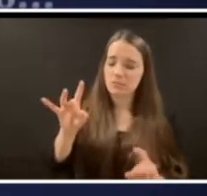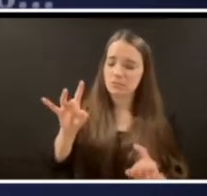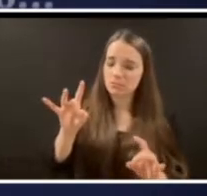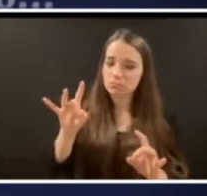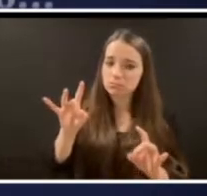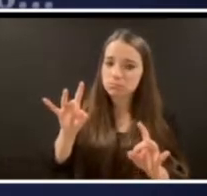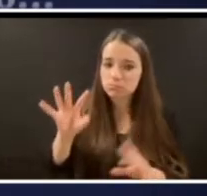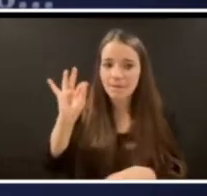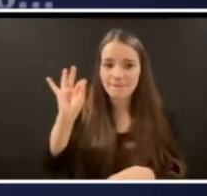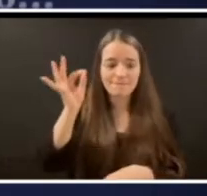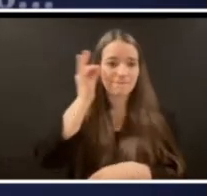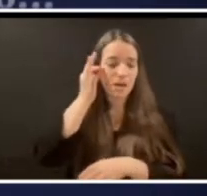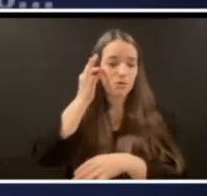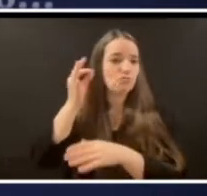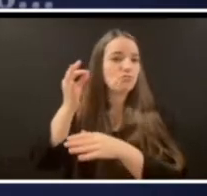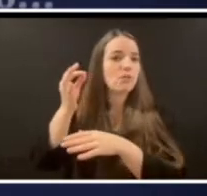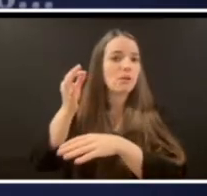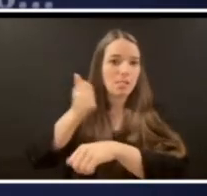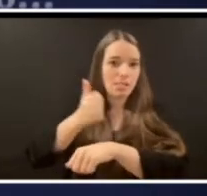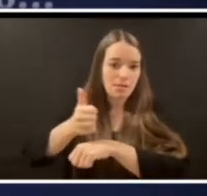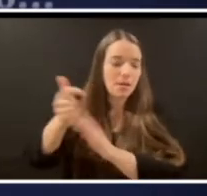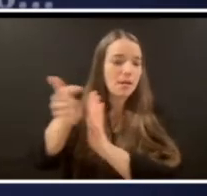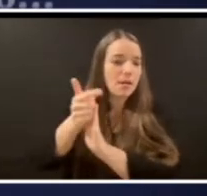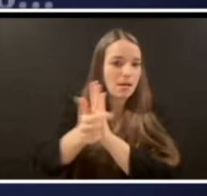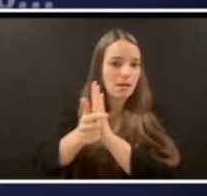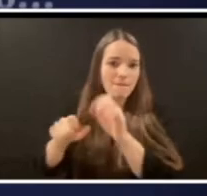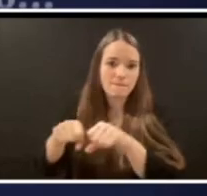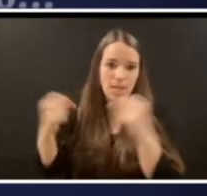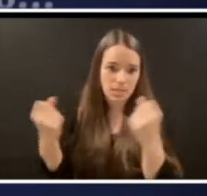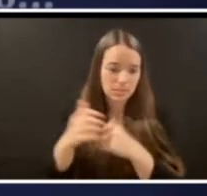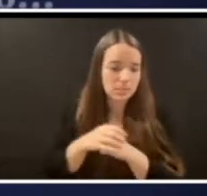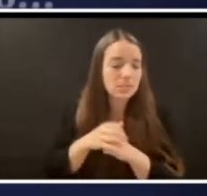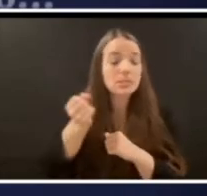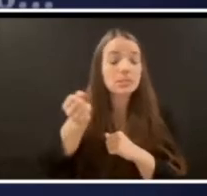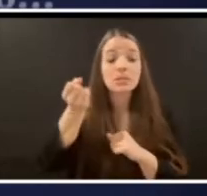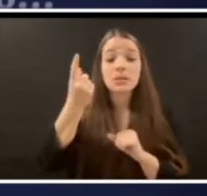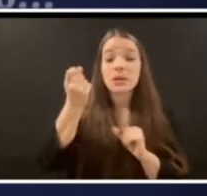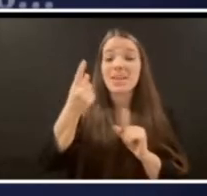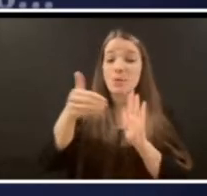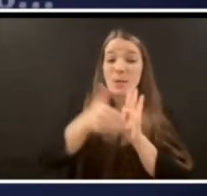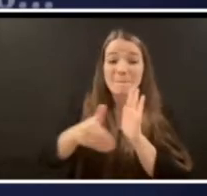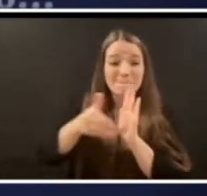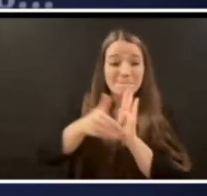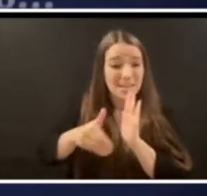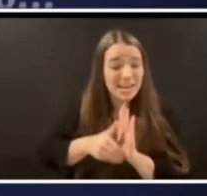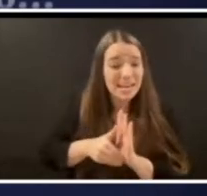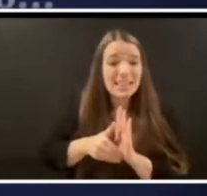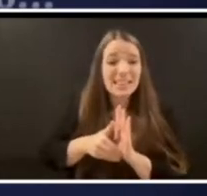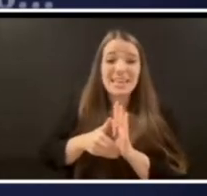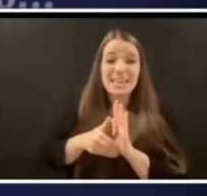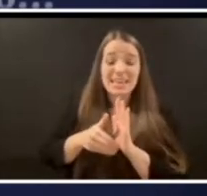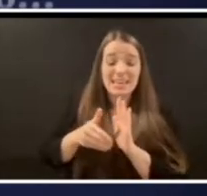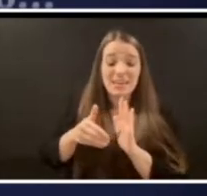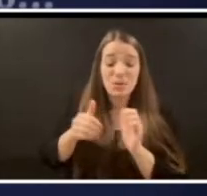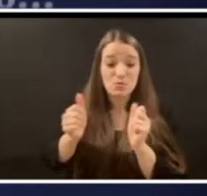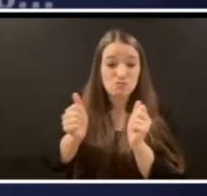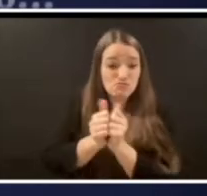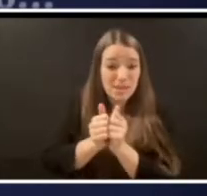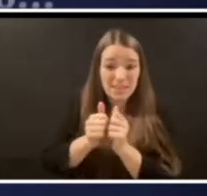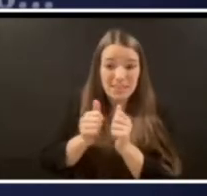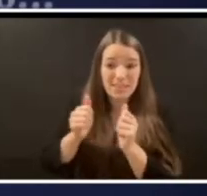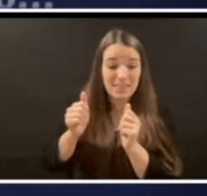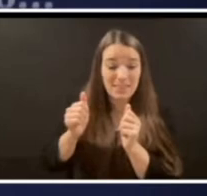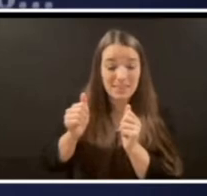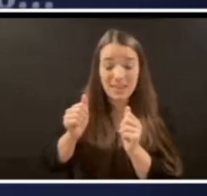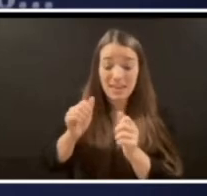offense anchored in the Constitution itself, which repeatedly opposes insurrections and domestic violence, and indeed